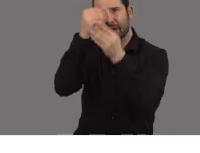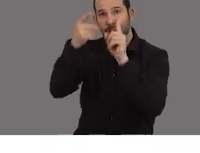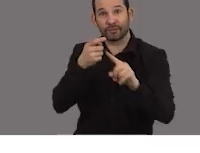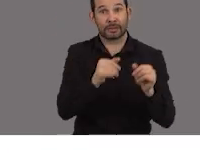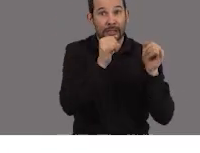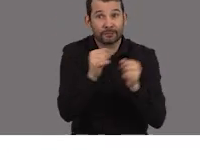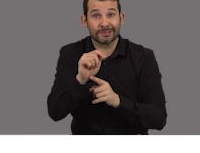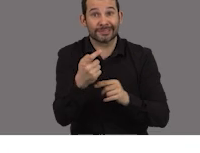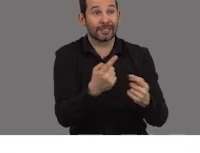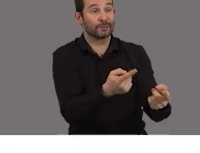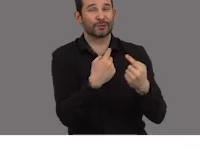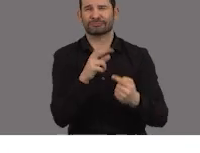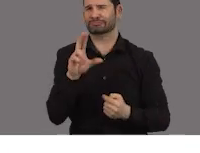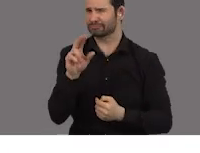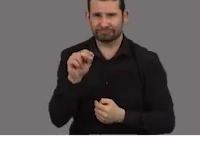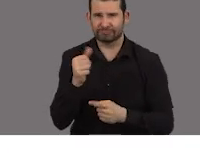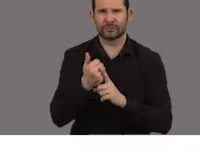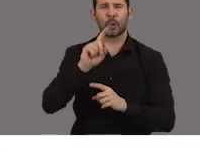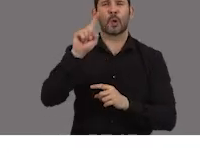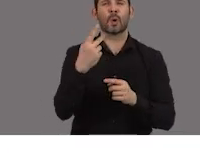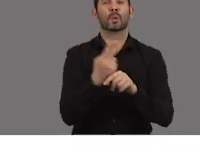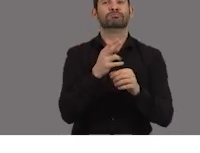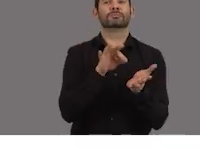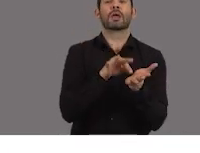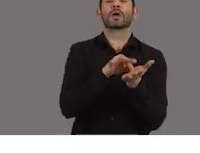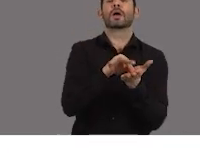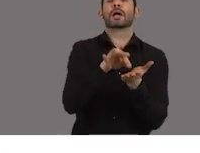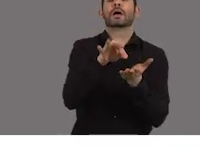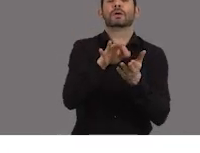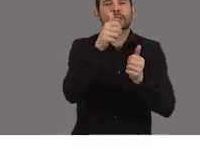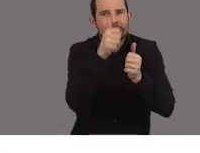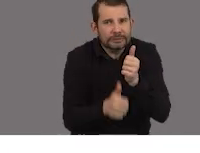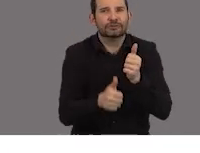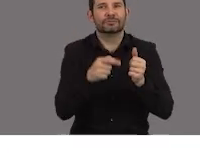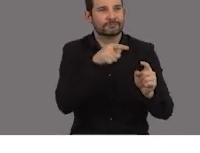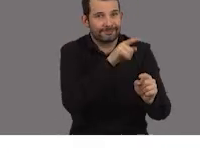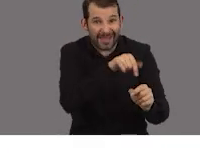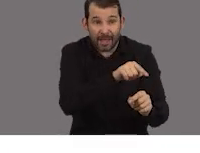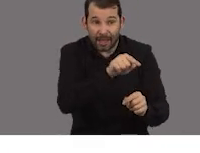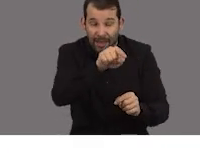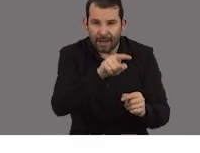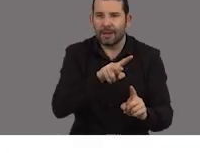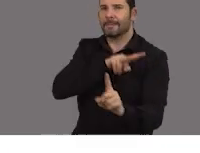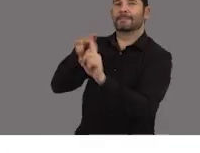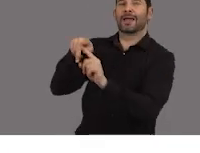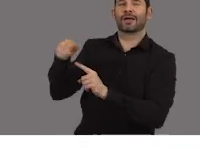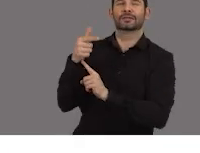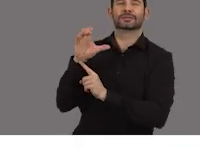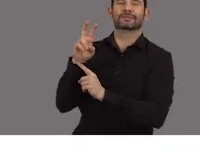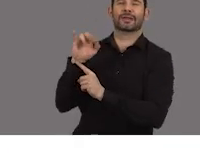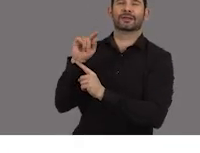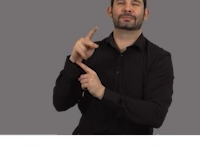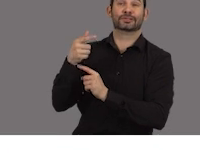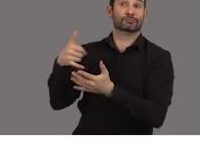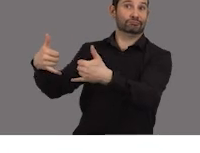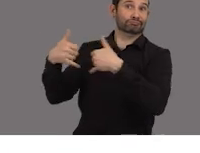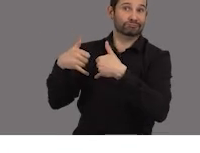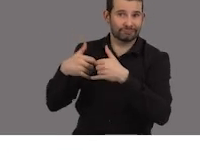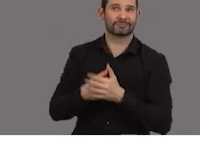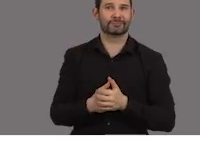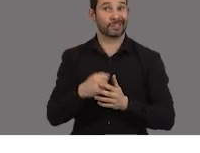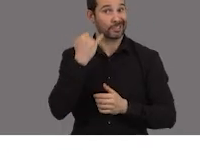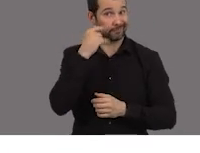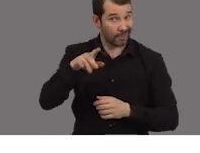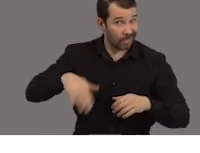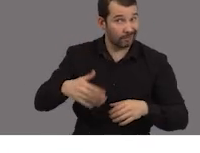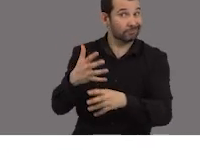from individual tax returns. It's only a counter used to apply for the CVITP grant. If you have